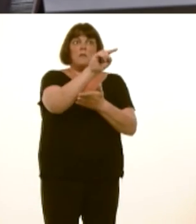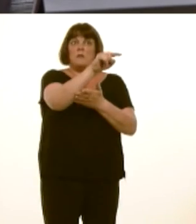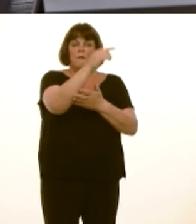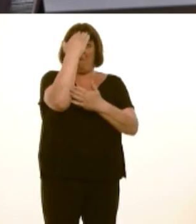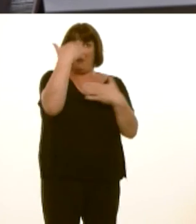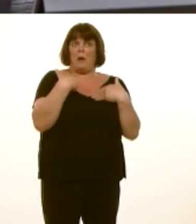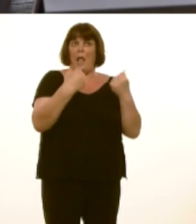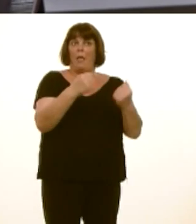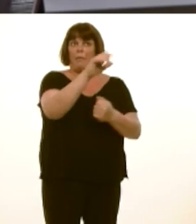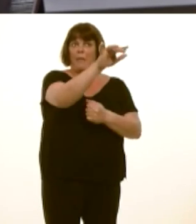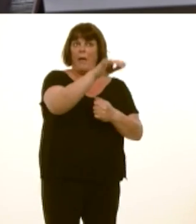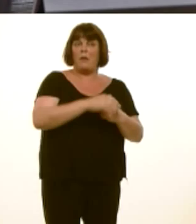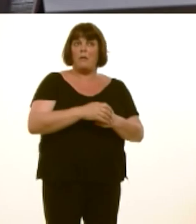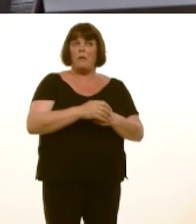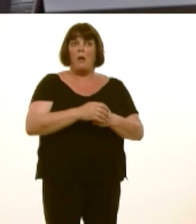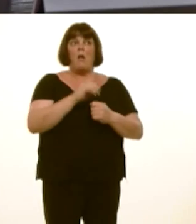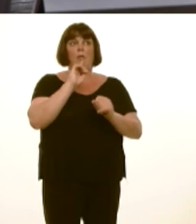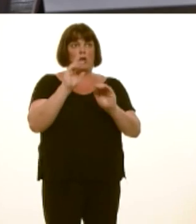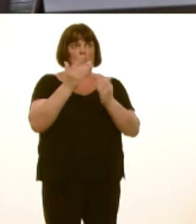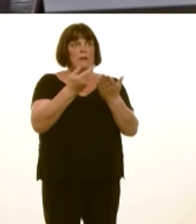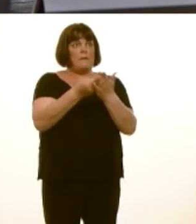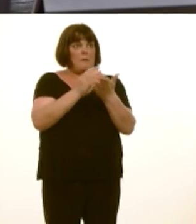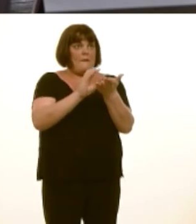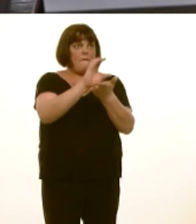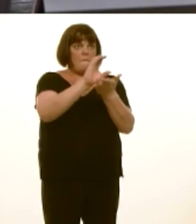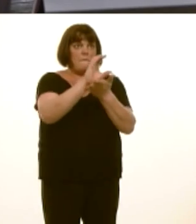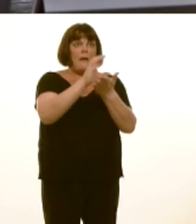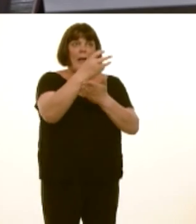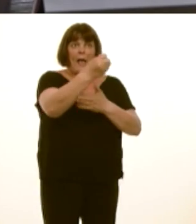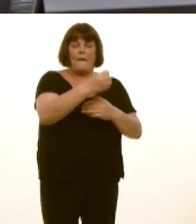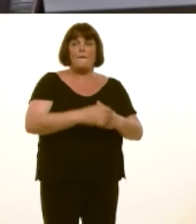Iechyd yn gofod dongos bod yr arian wedi cael ei ala ar hwnna.